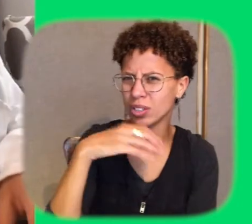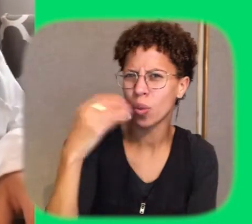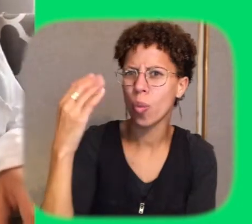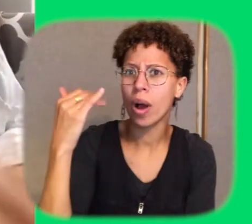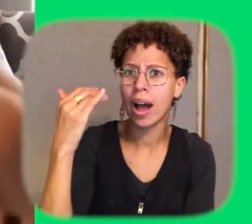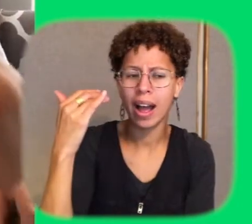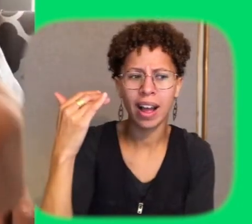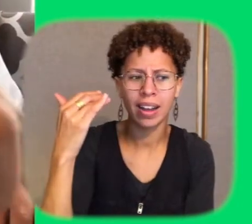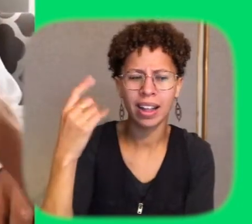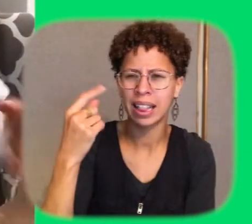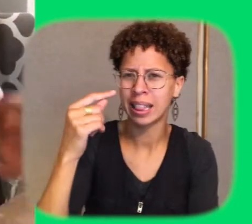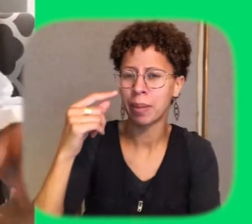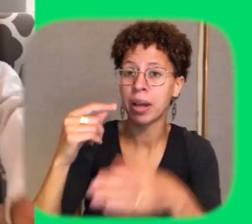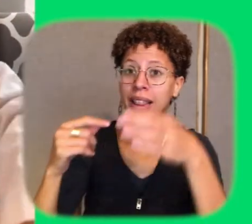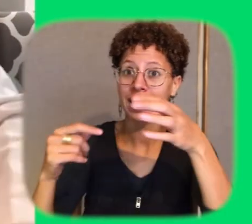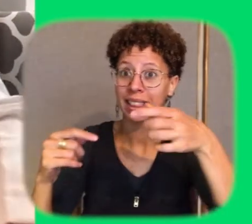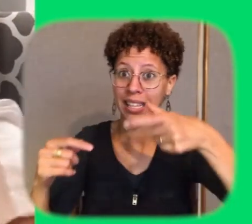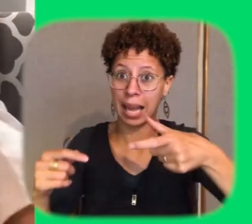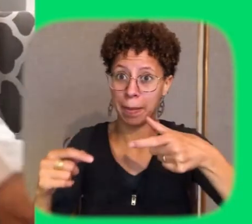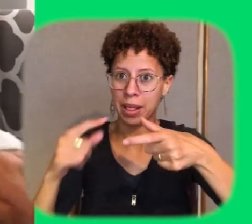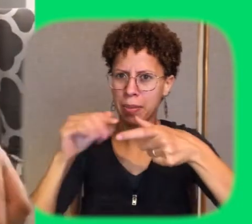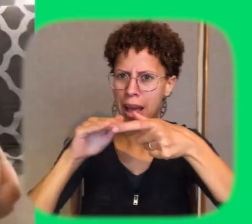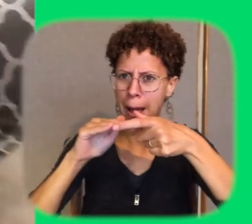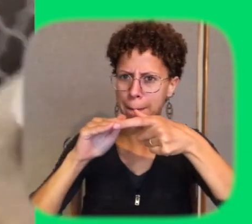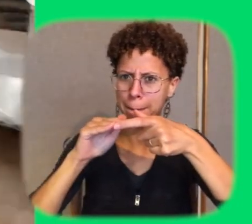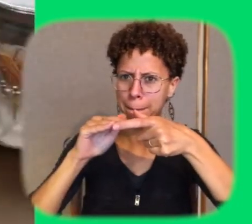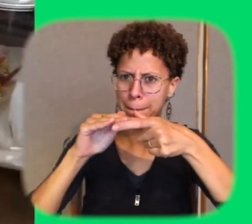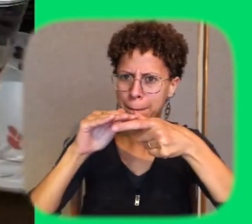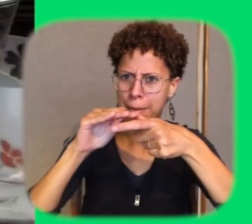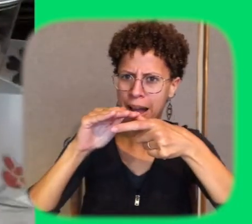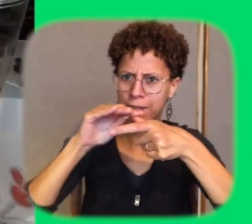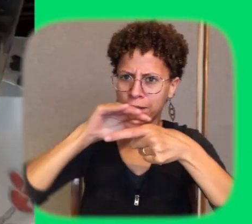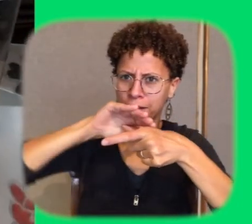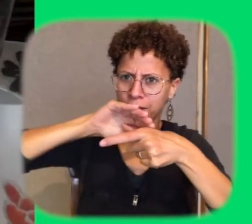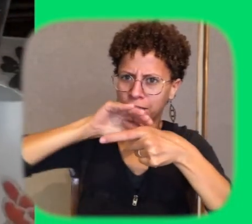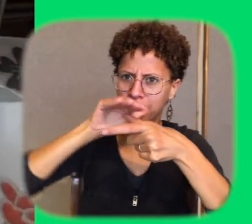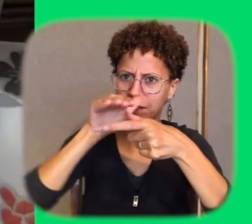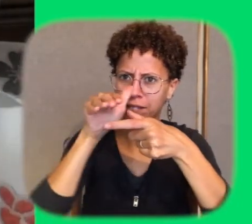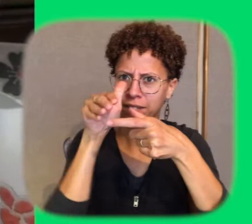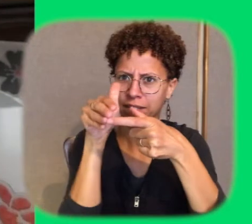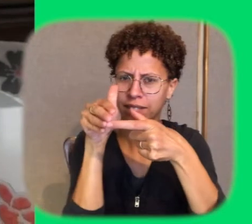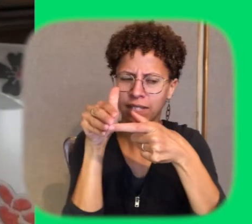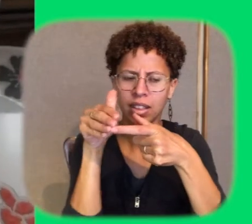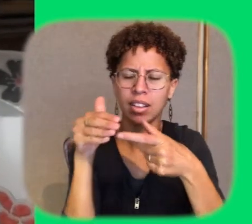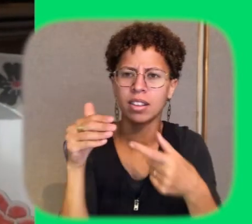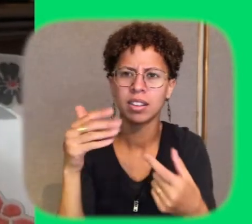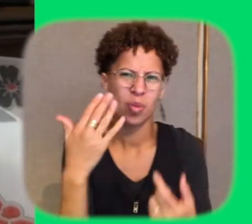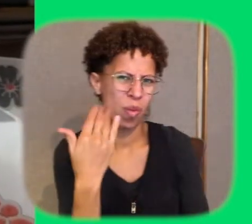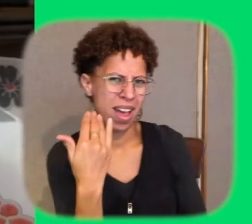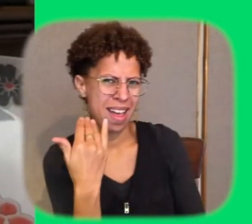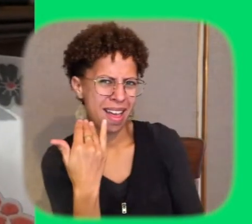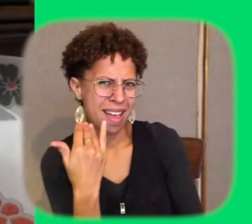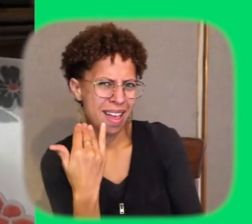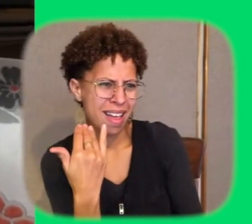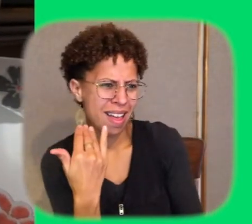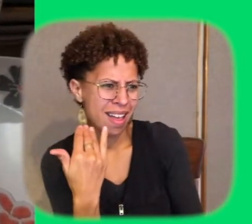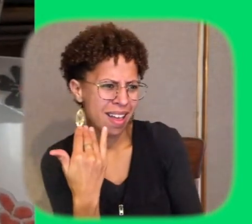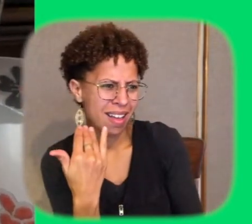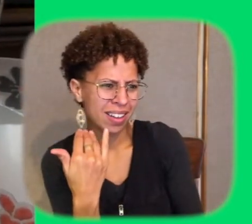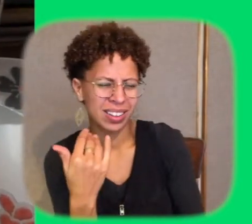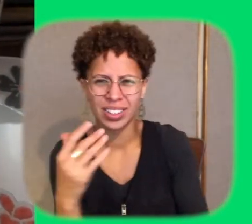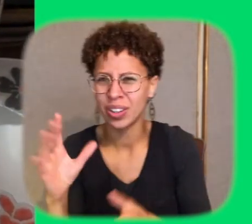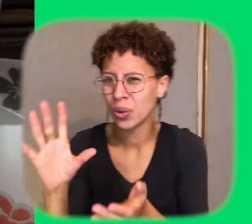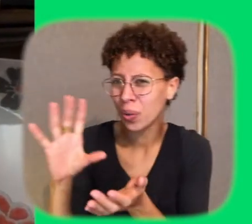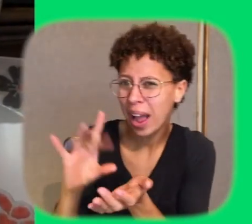it's like in a cylinder, but it's not spilling out on the sides. Why would that be? Gravity, maybe? Well, let's keep